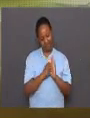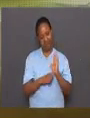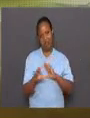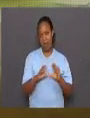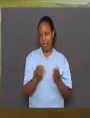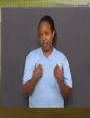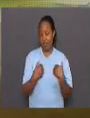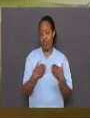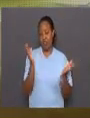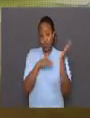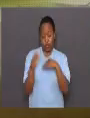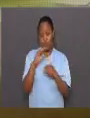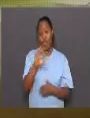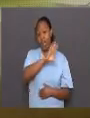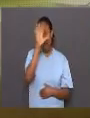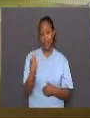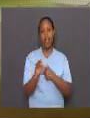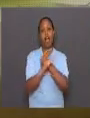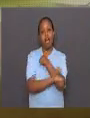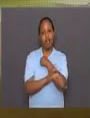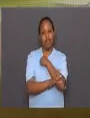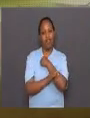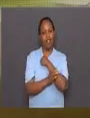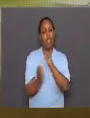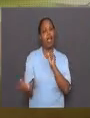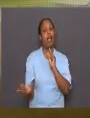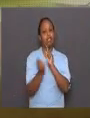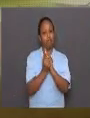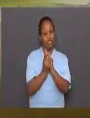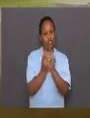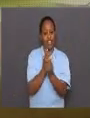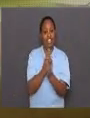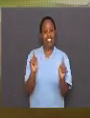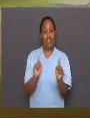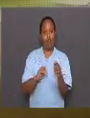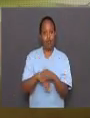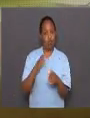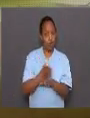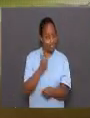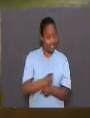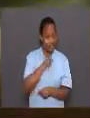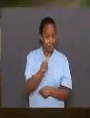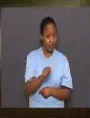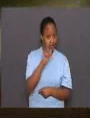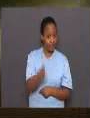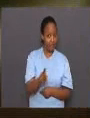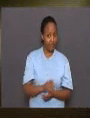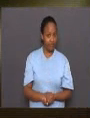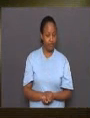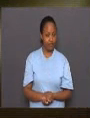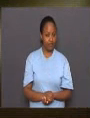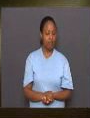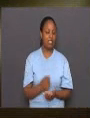the problems that African nations have faced since independence, is it? Some